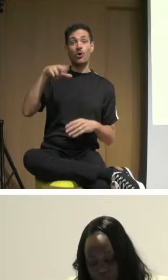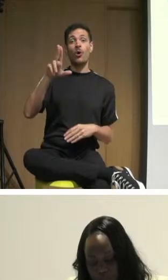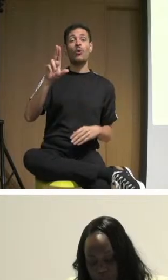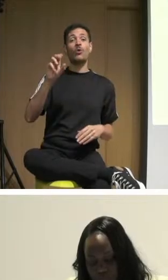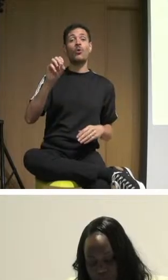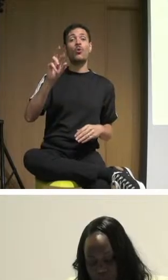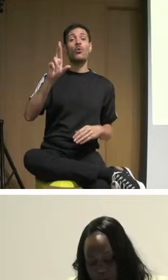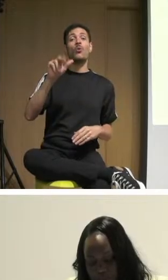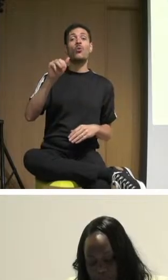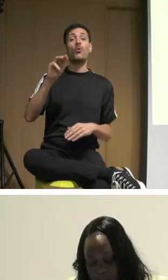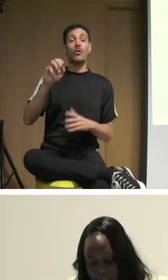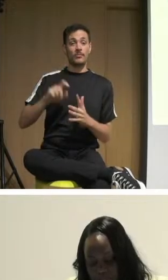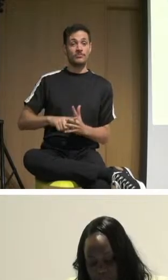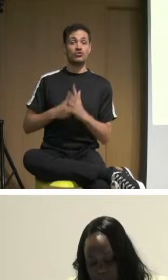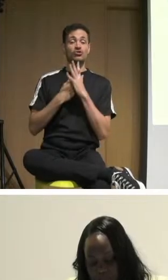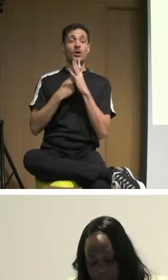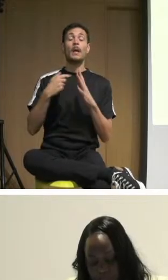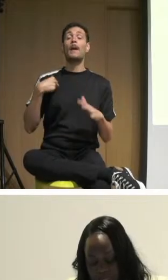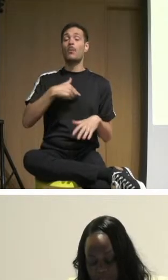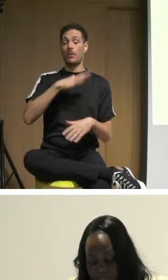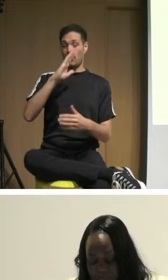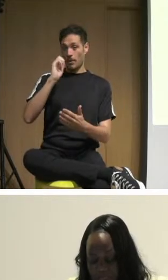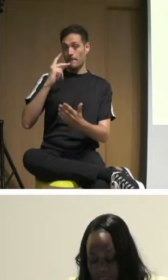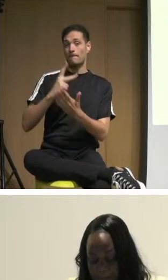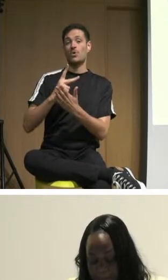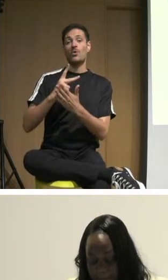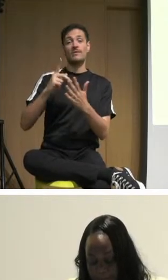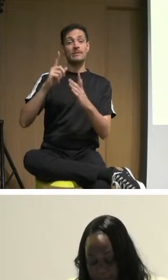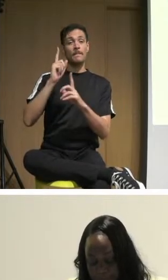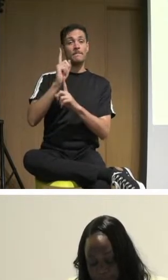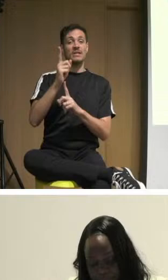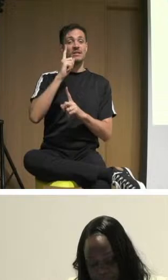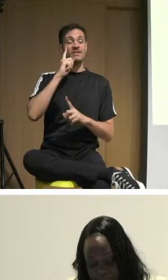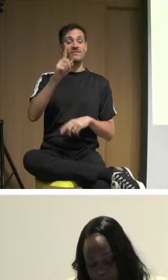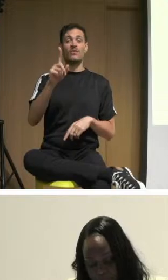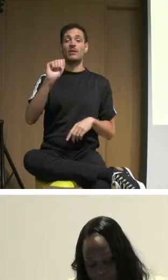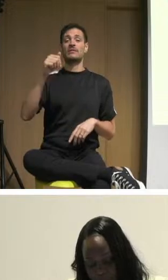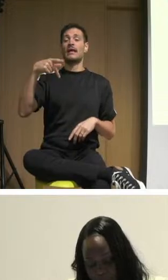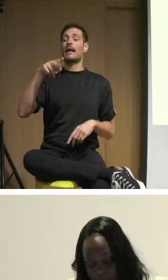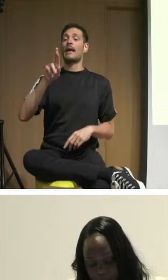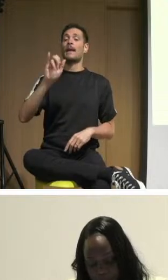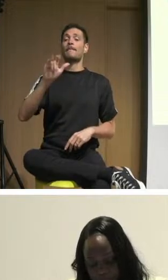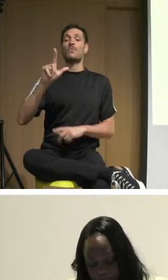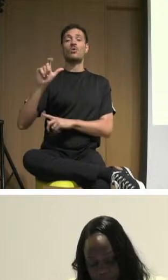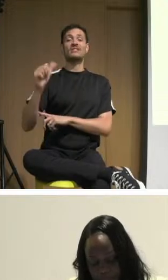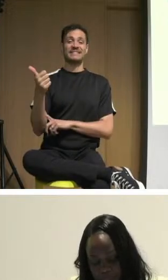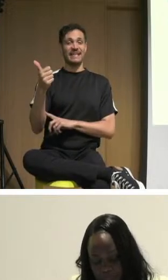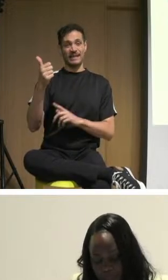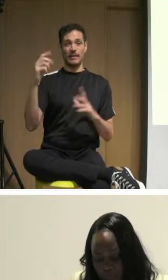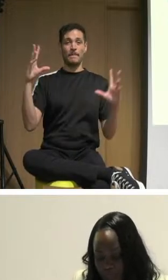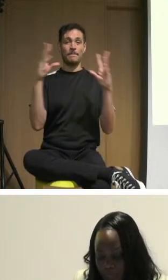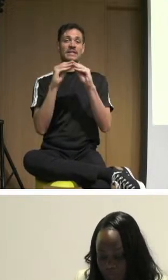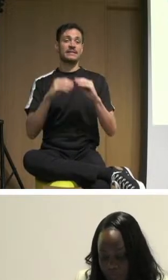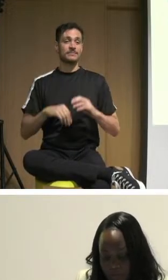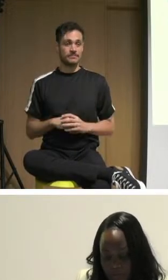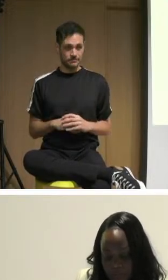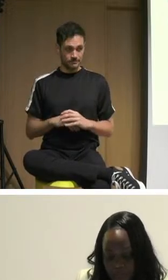begin with the approval of the minutes for the April 10th meeting. I'll make a motion to approve.